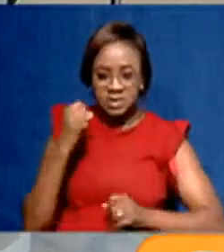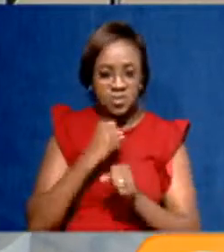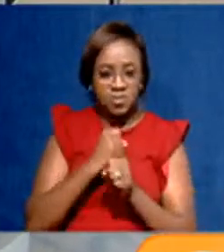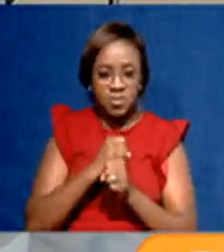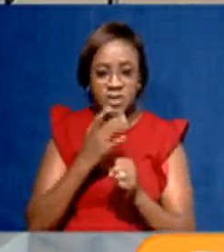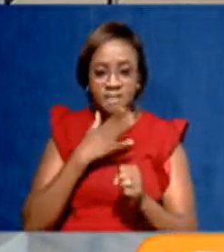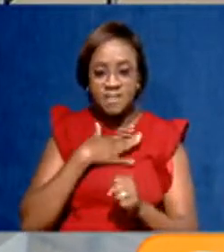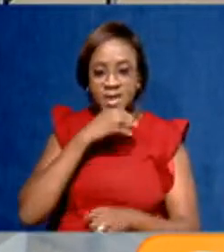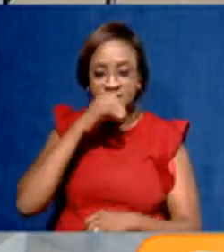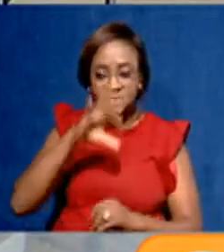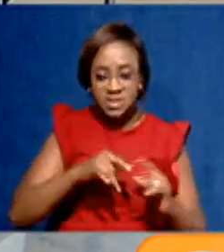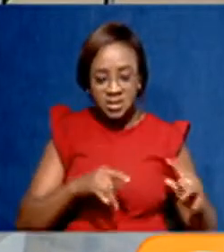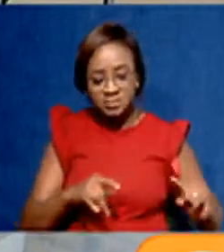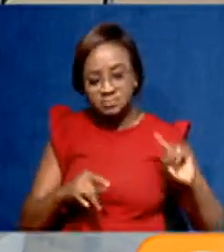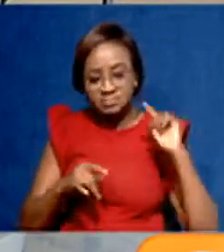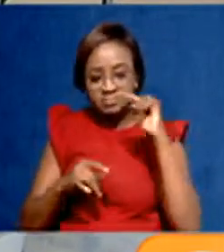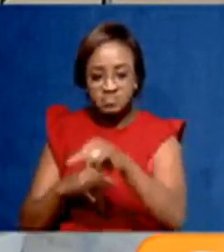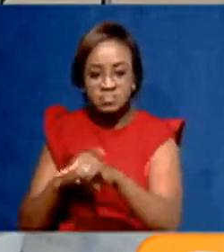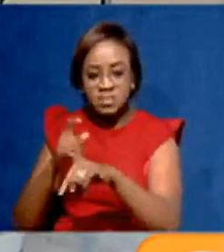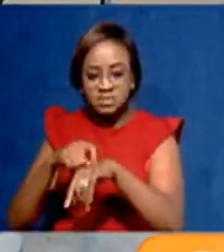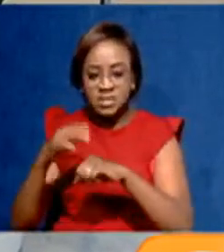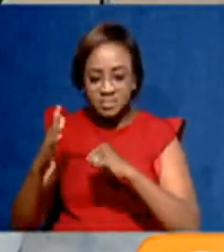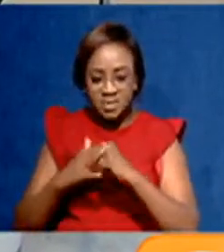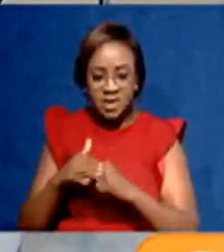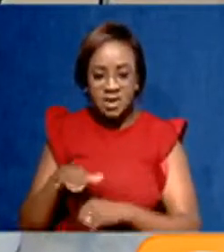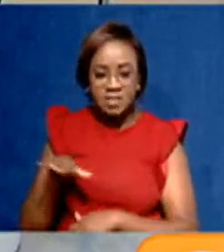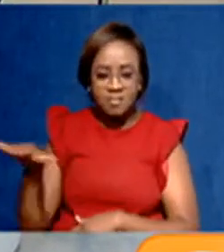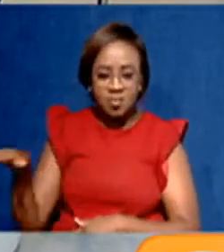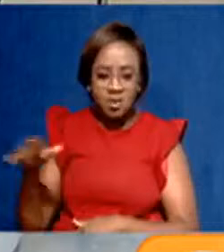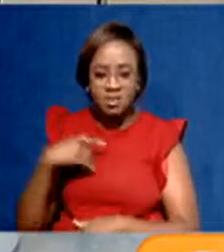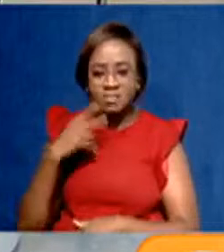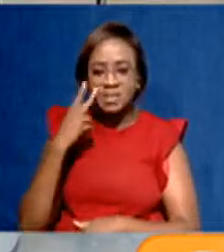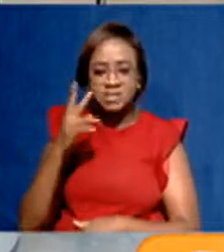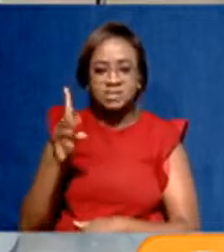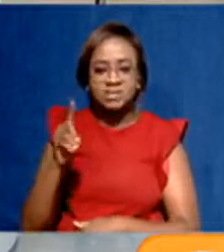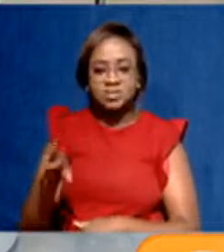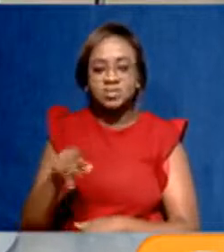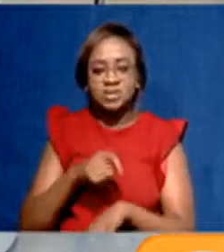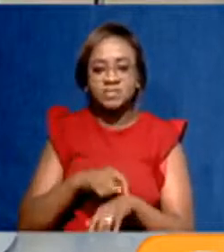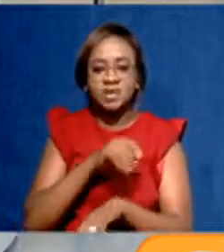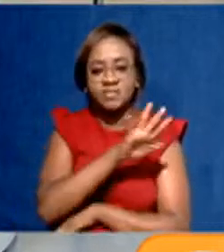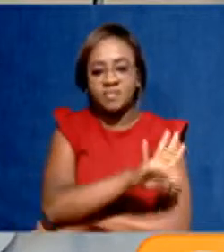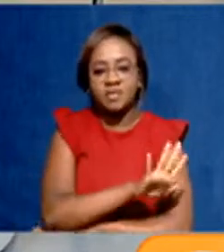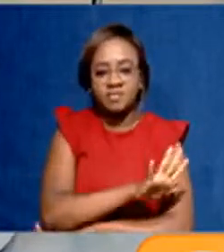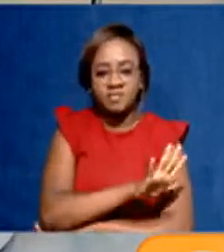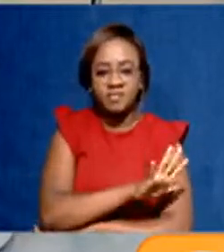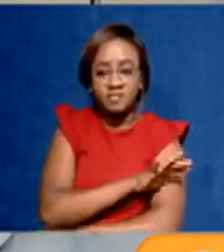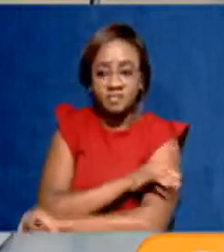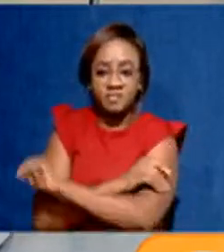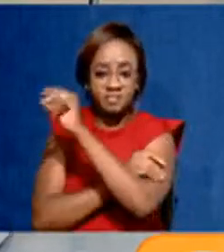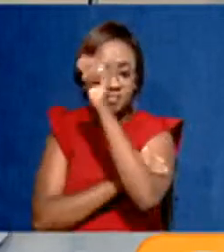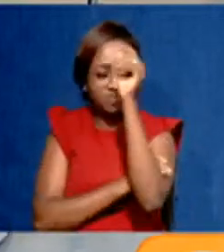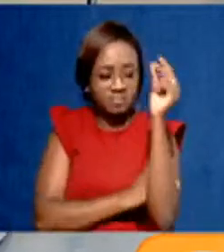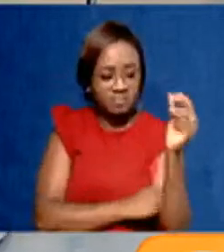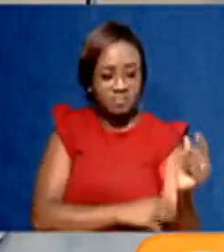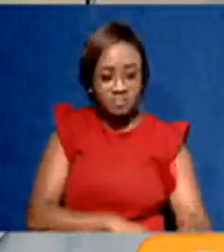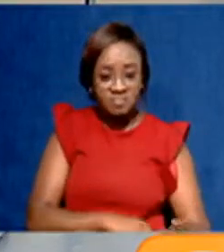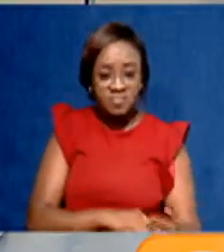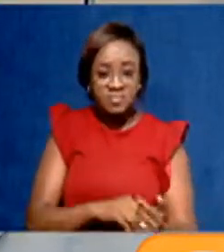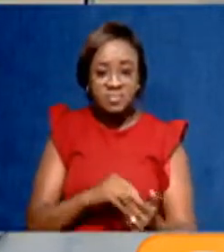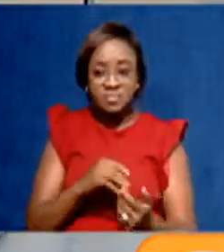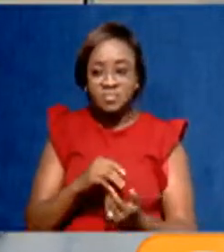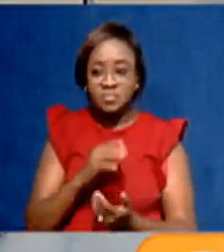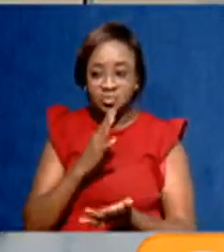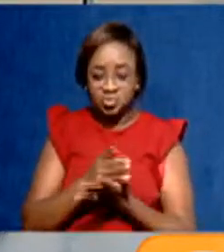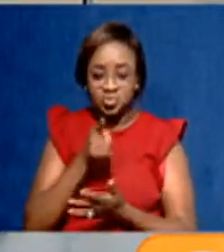I took my son, I was there at 9 a.m. I saw a doctor at 5 p.m. Again, Kang'ata Care is working